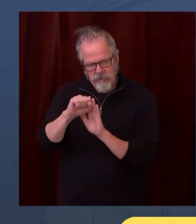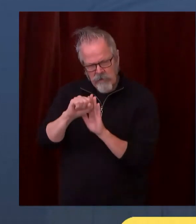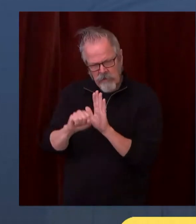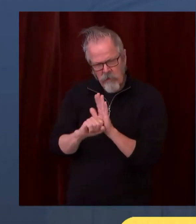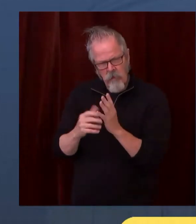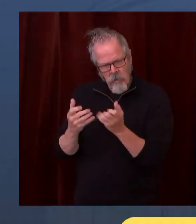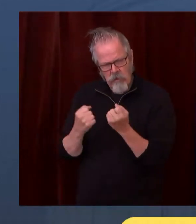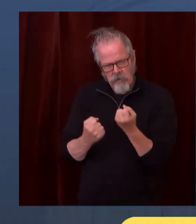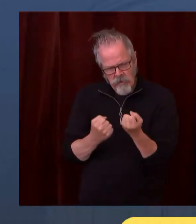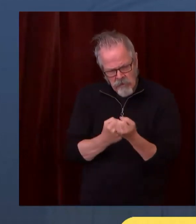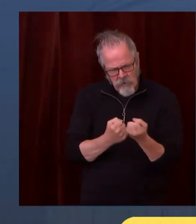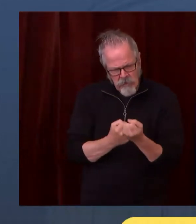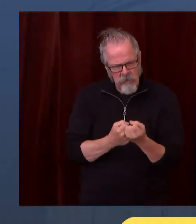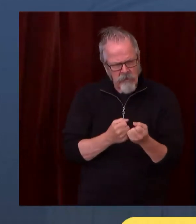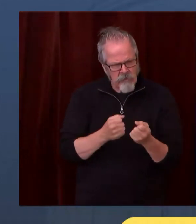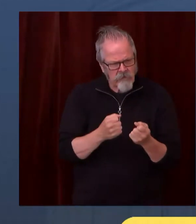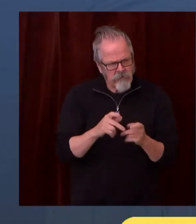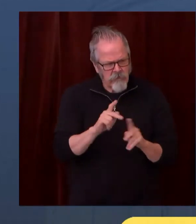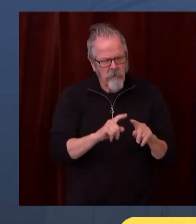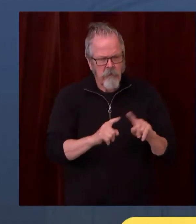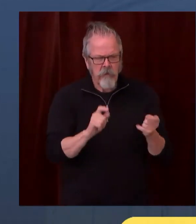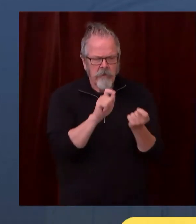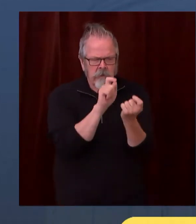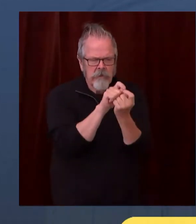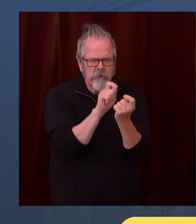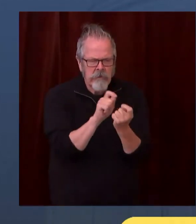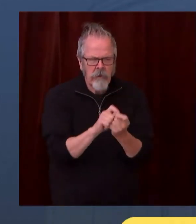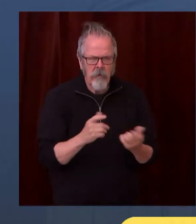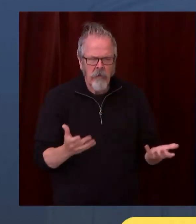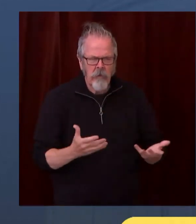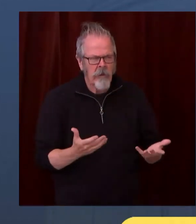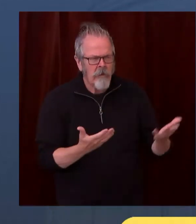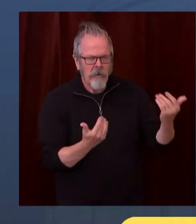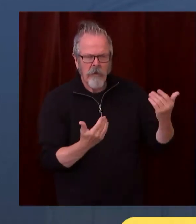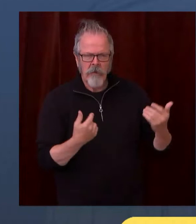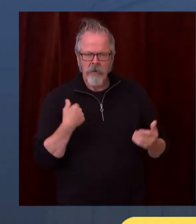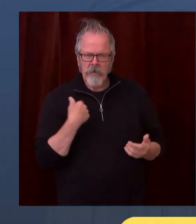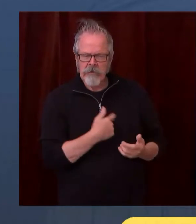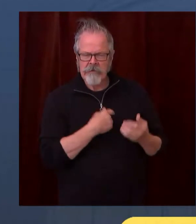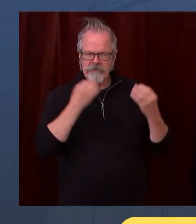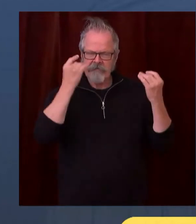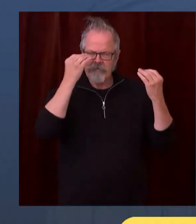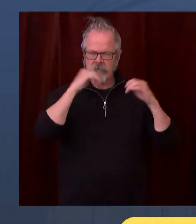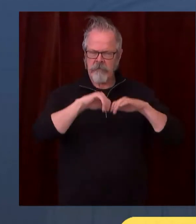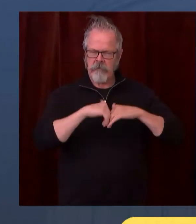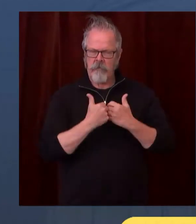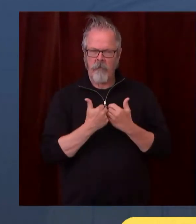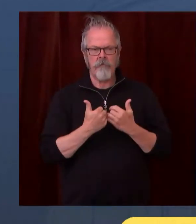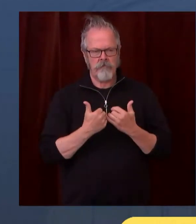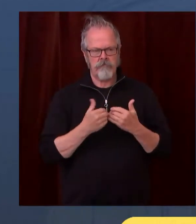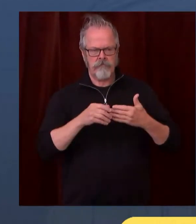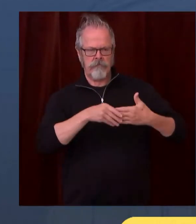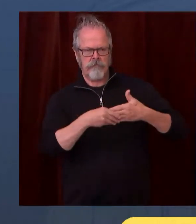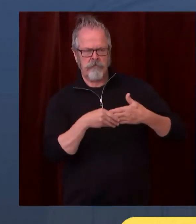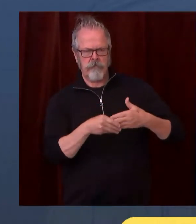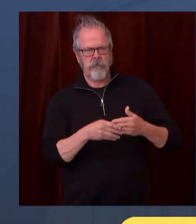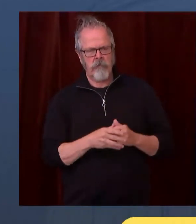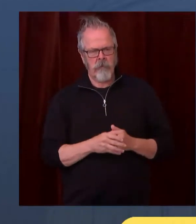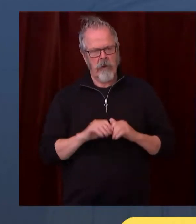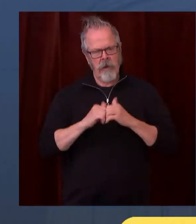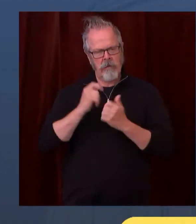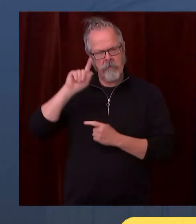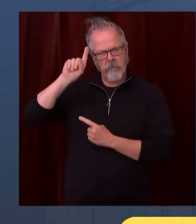been appropriated lasts, and the states cannot afford this program after the federal benefit